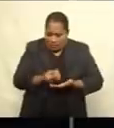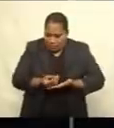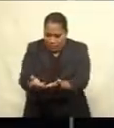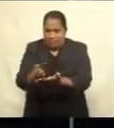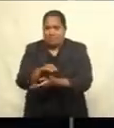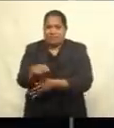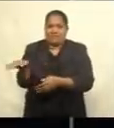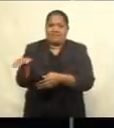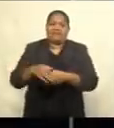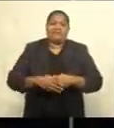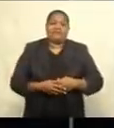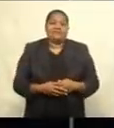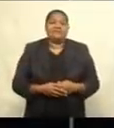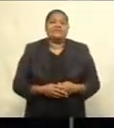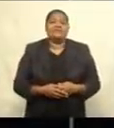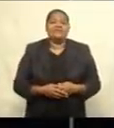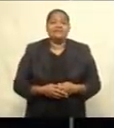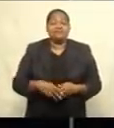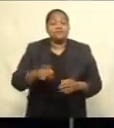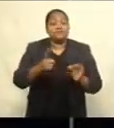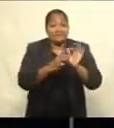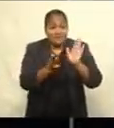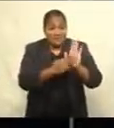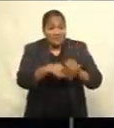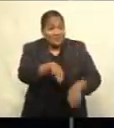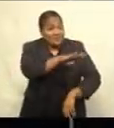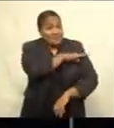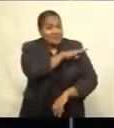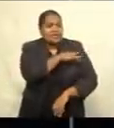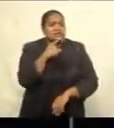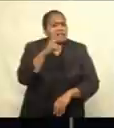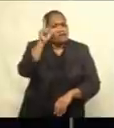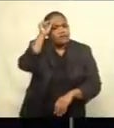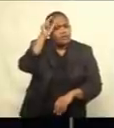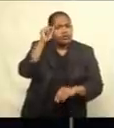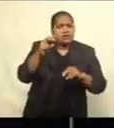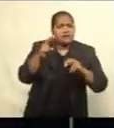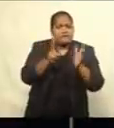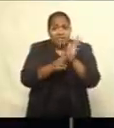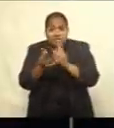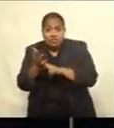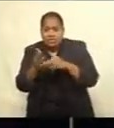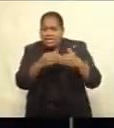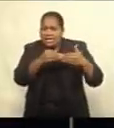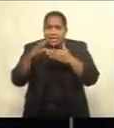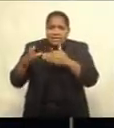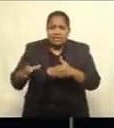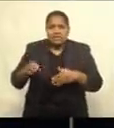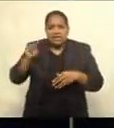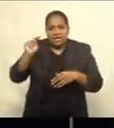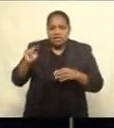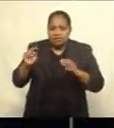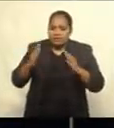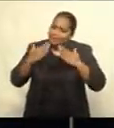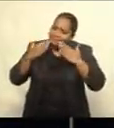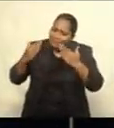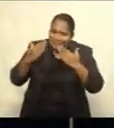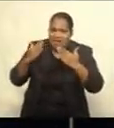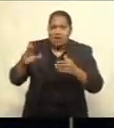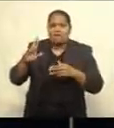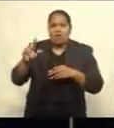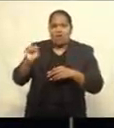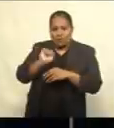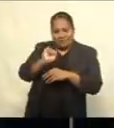News. Prime Minister Voreqe Bainimarama says Fijian villagers and their leaders need to be commended for playing their part in the